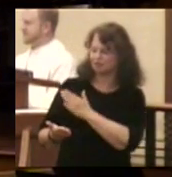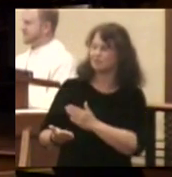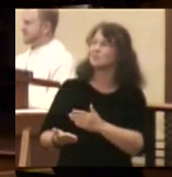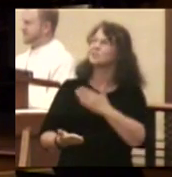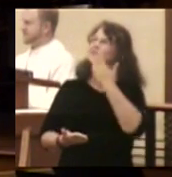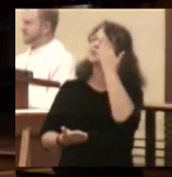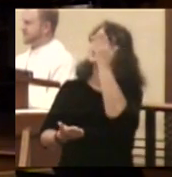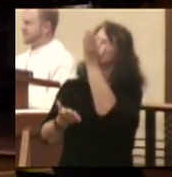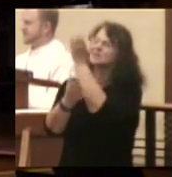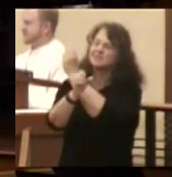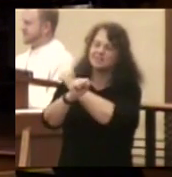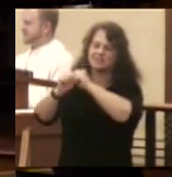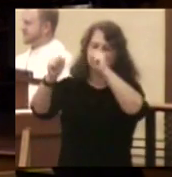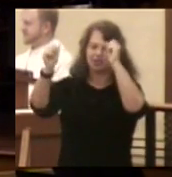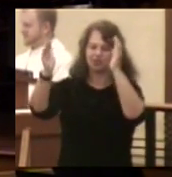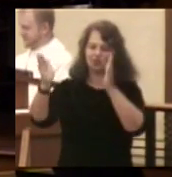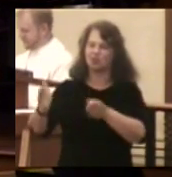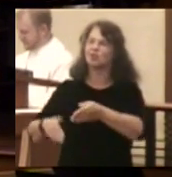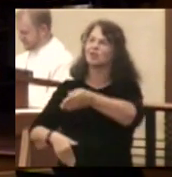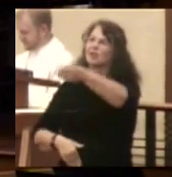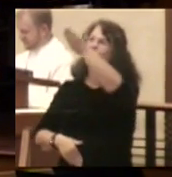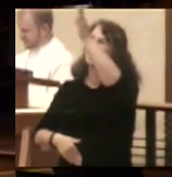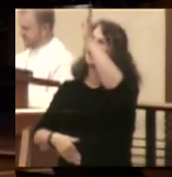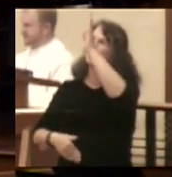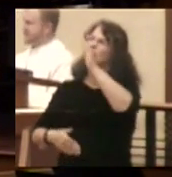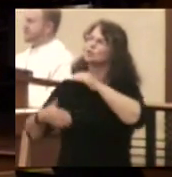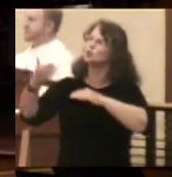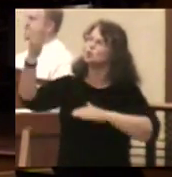Savior God, to thee.